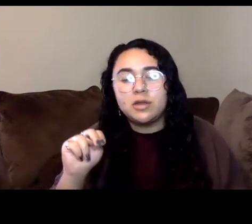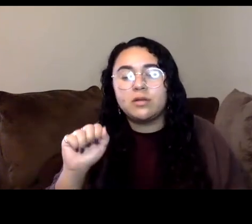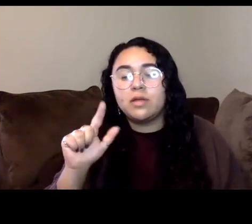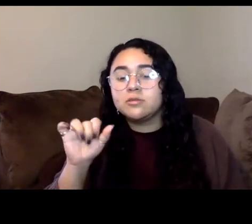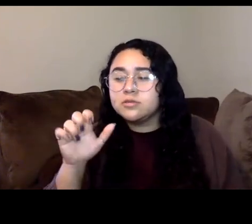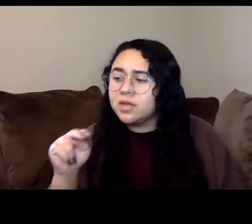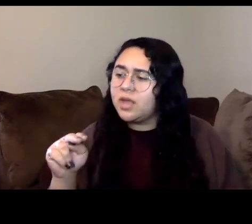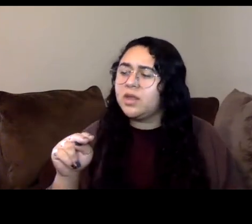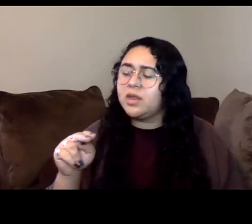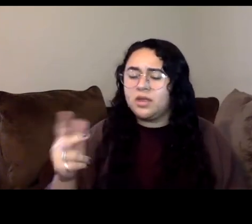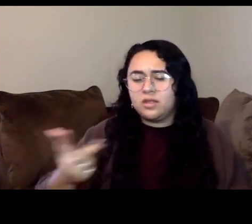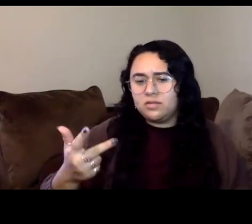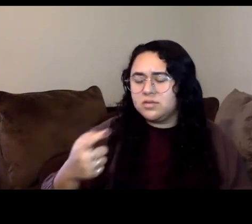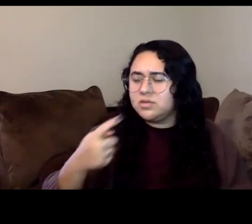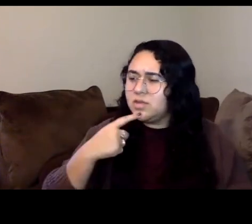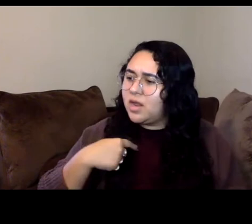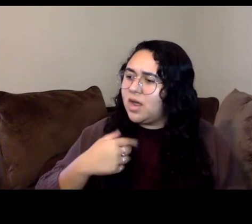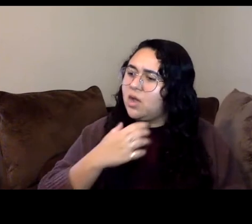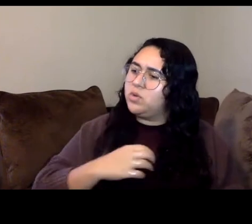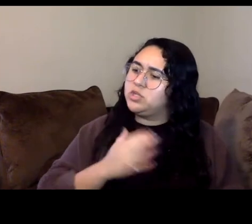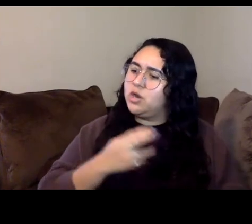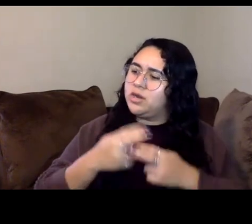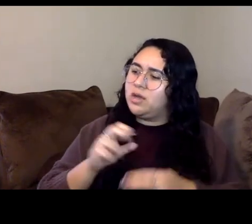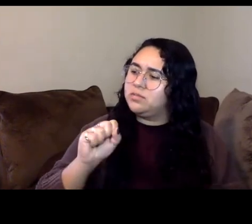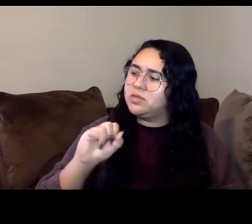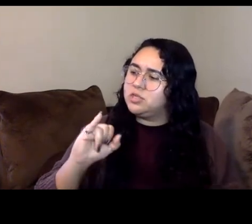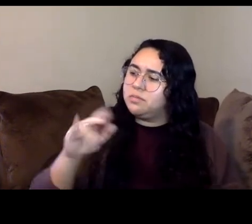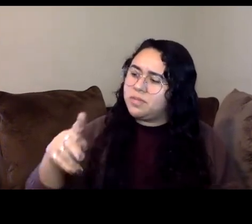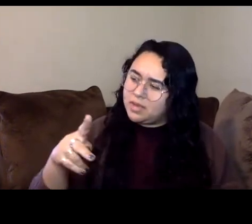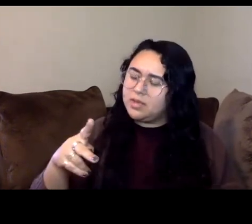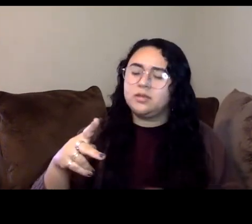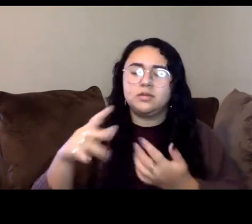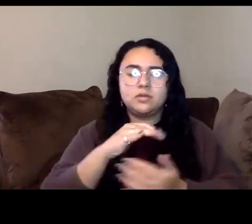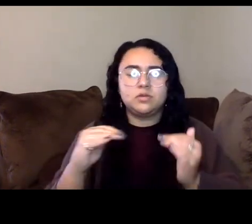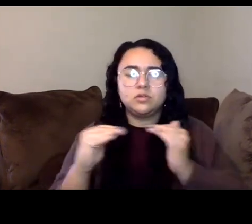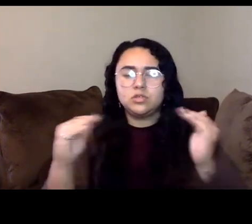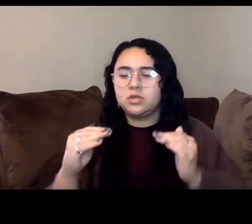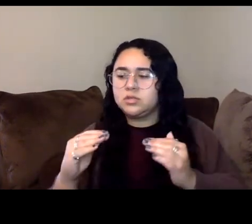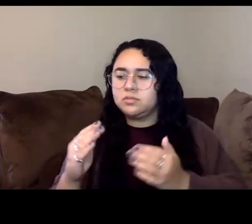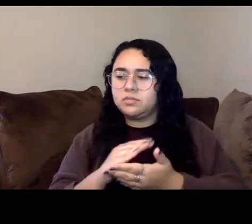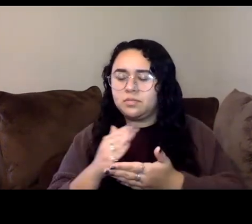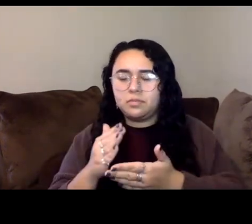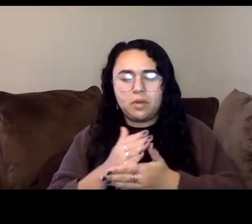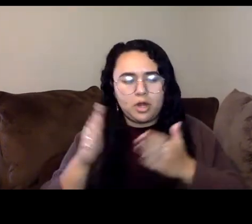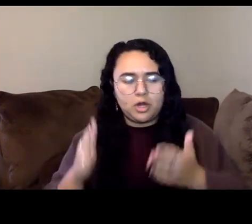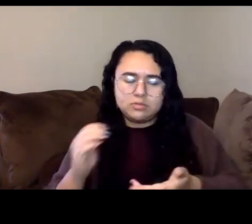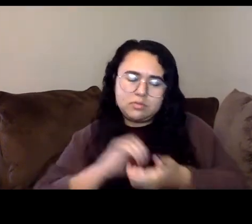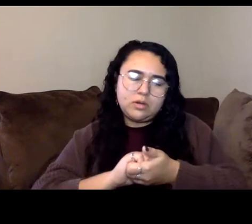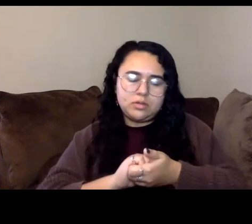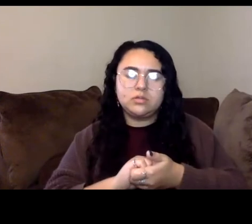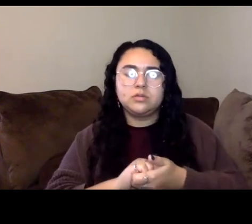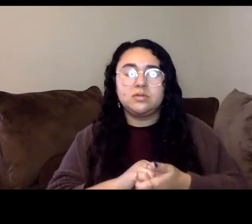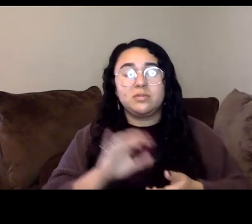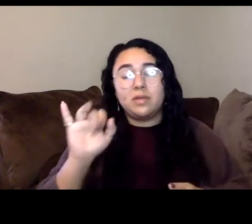"Man, we wish our name were Social Justice Partners," but we knew that that name wasn't true of who we were at the time. It was